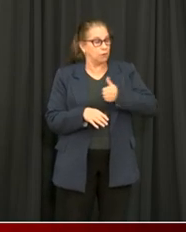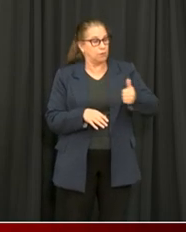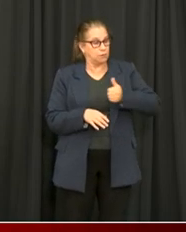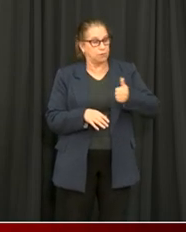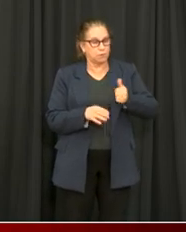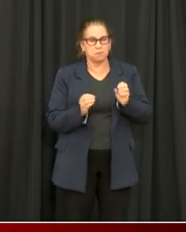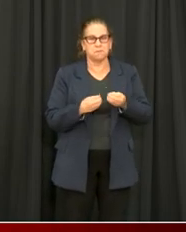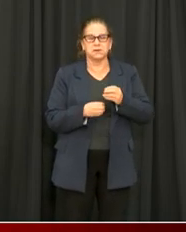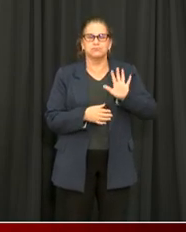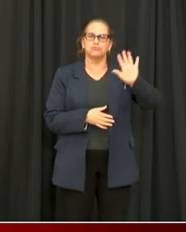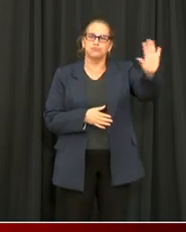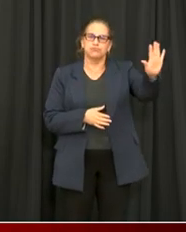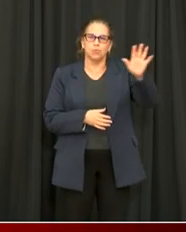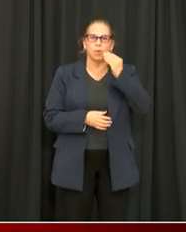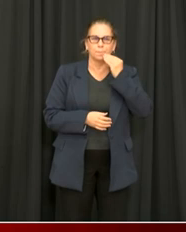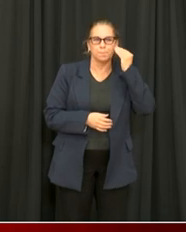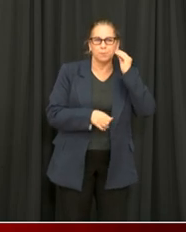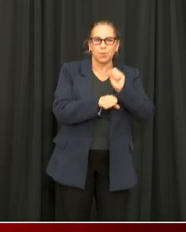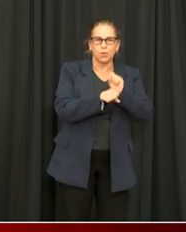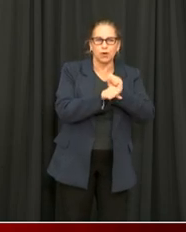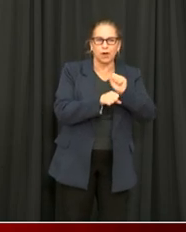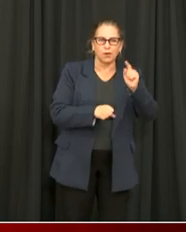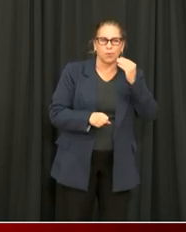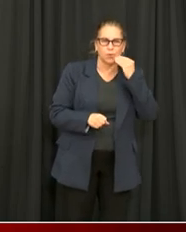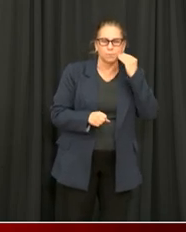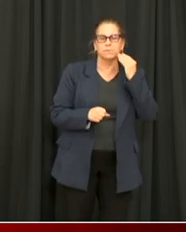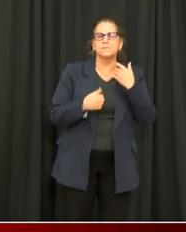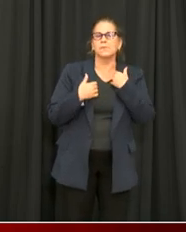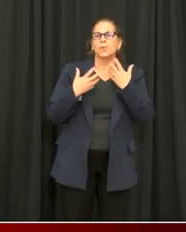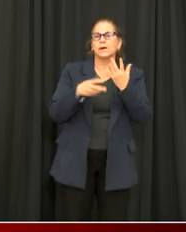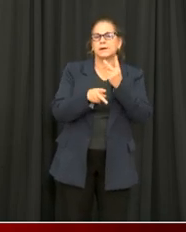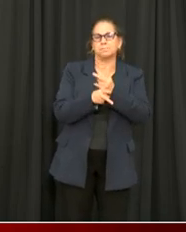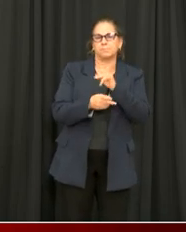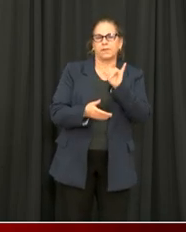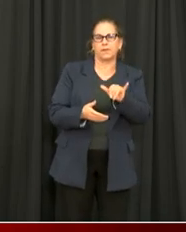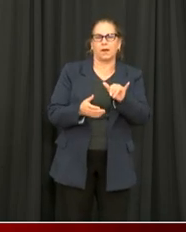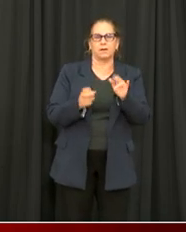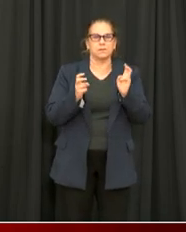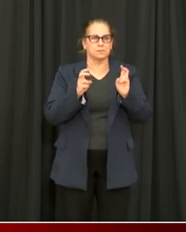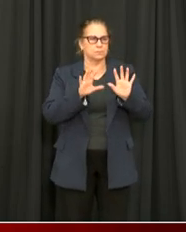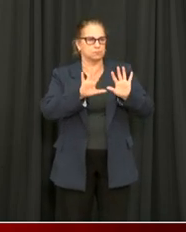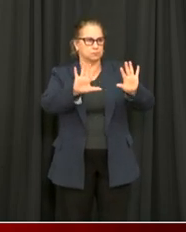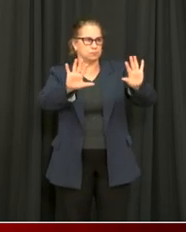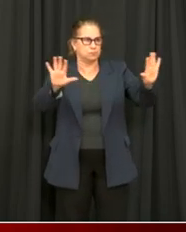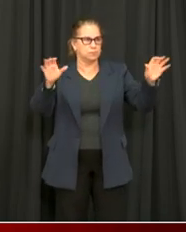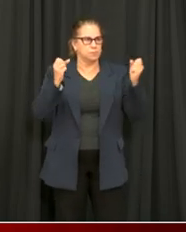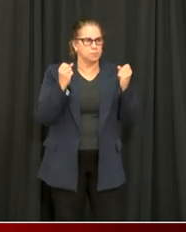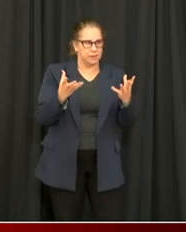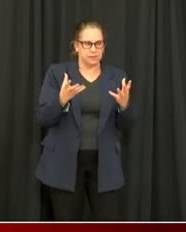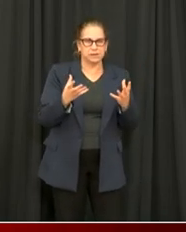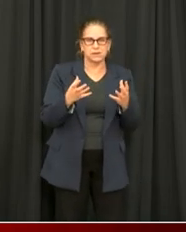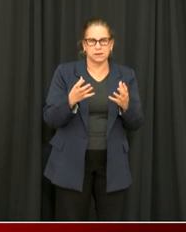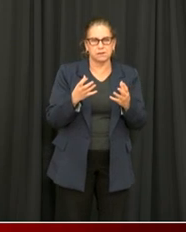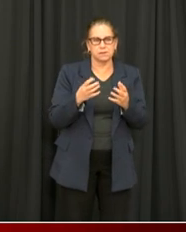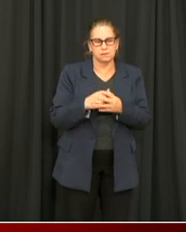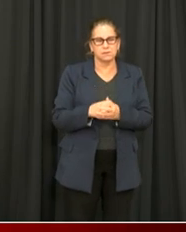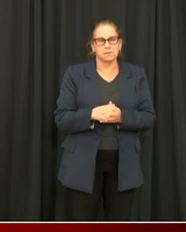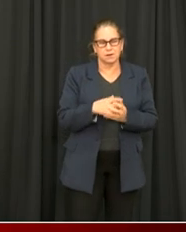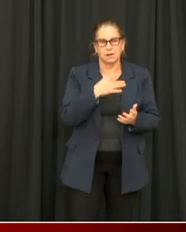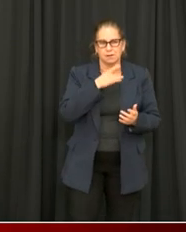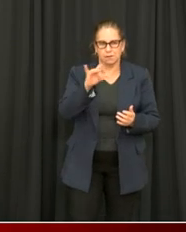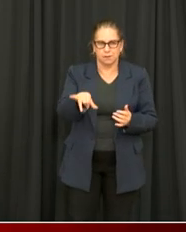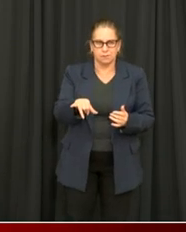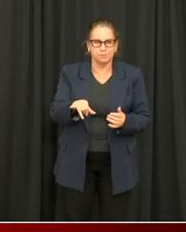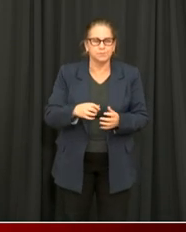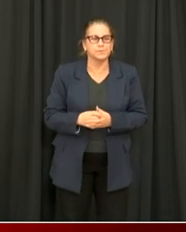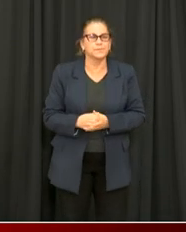and CA, feel free to jump in. And we continue to have more than